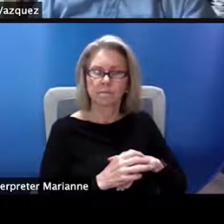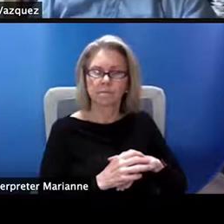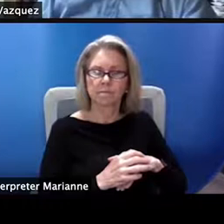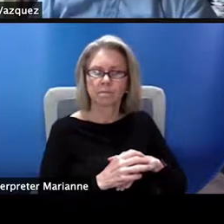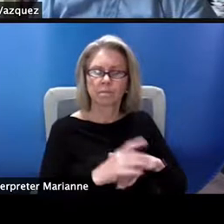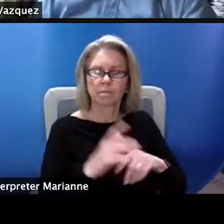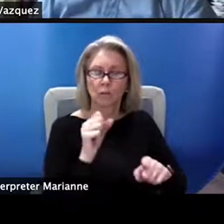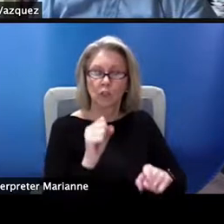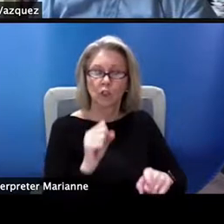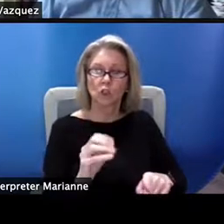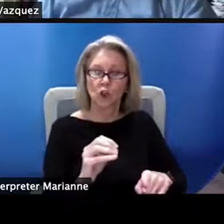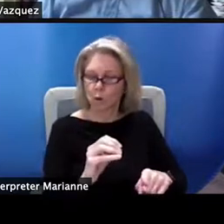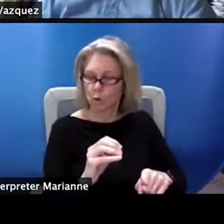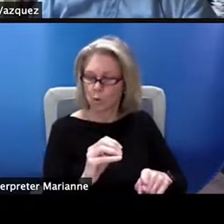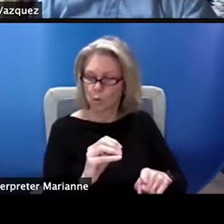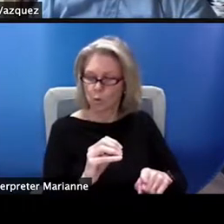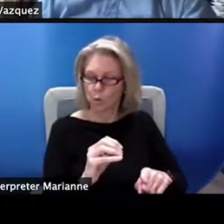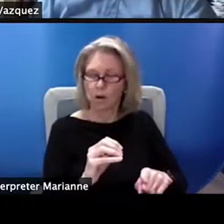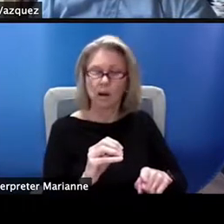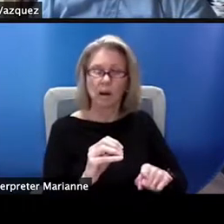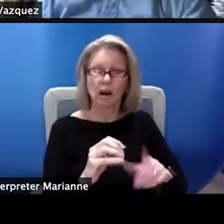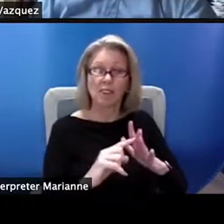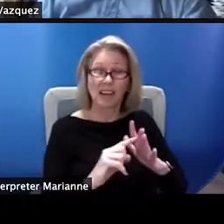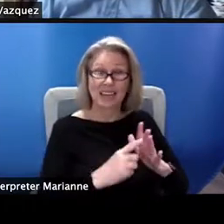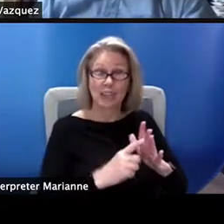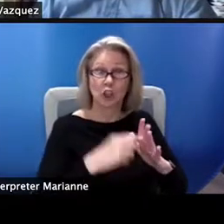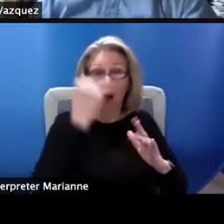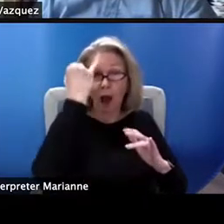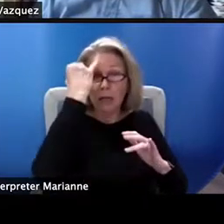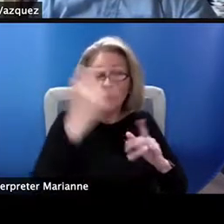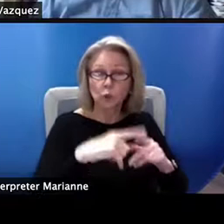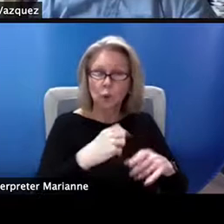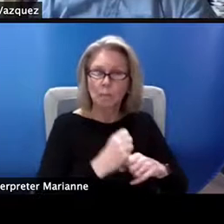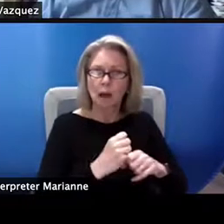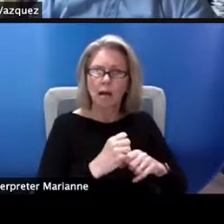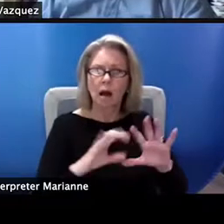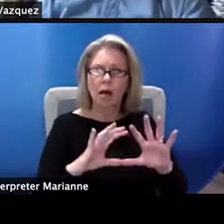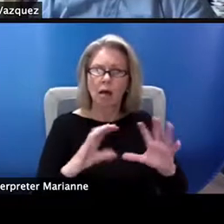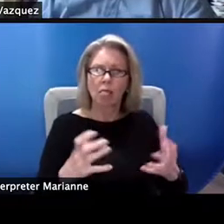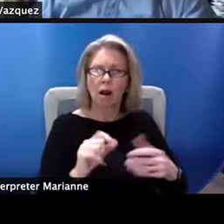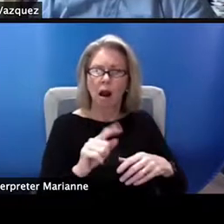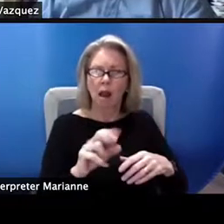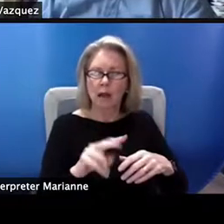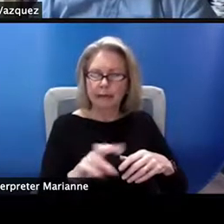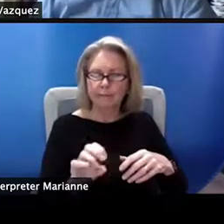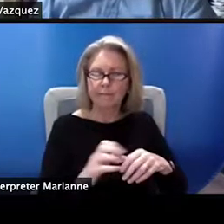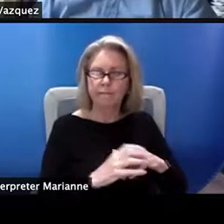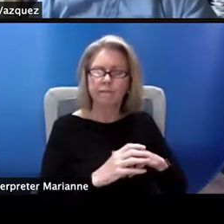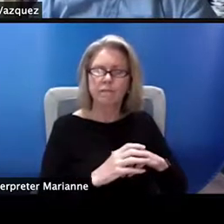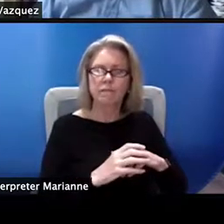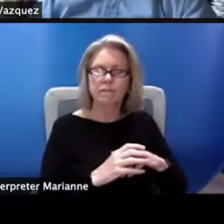So the initial idea to make the collective card is that